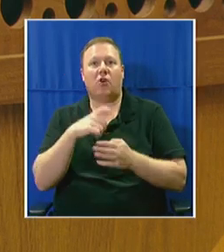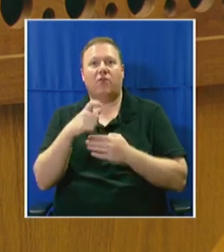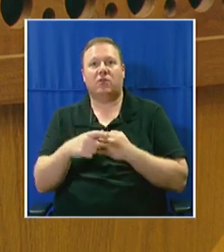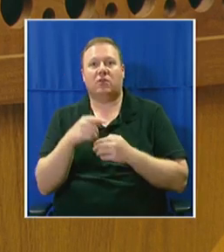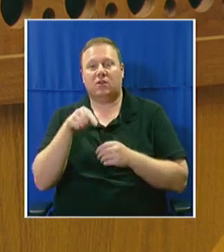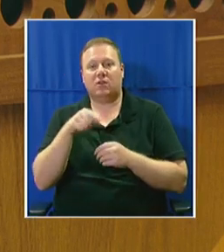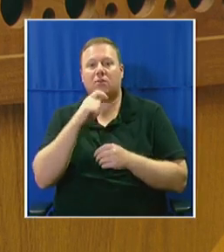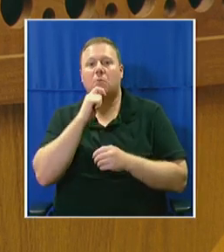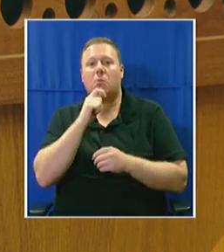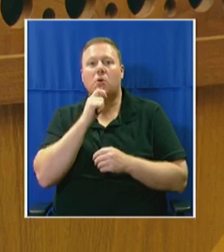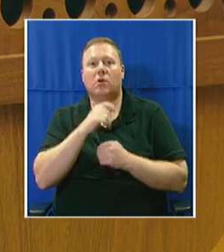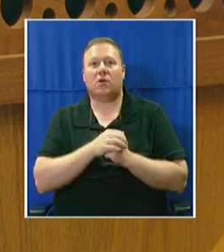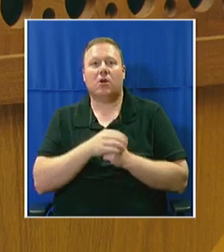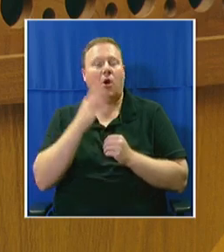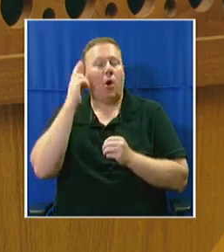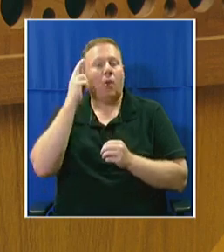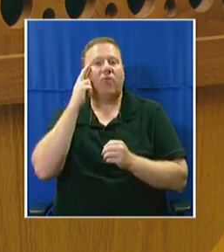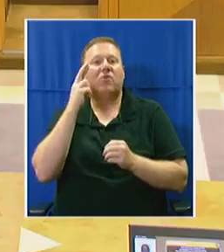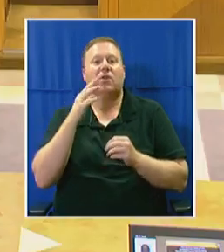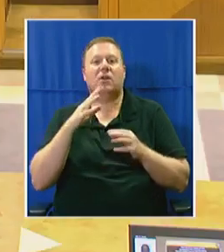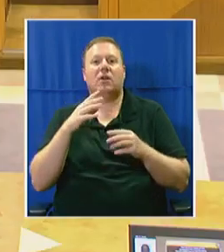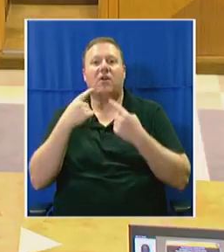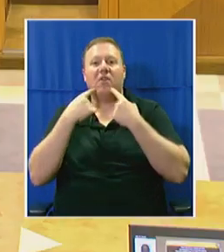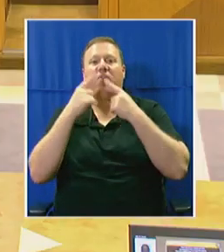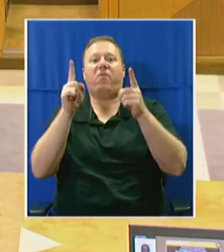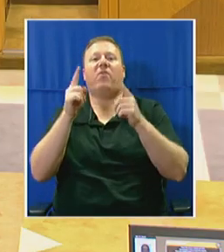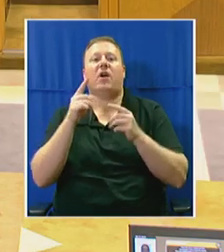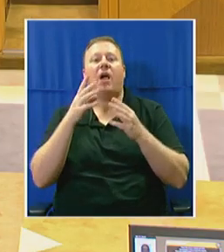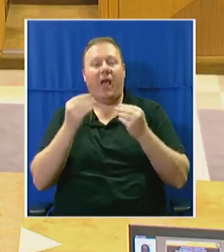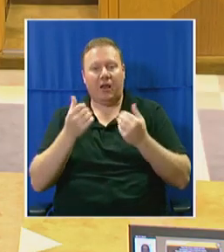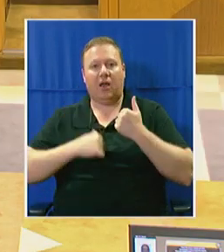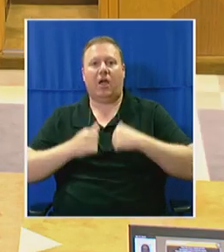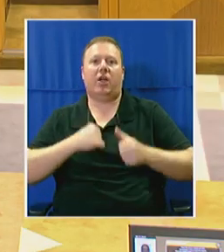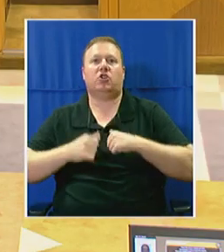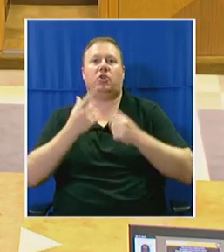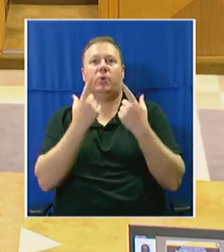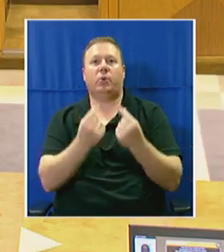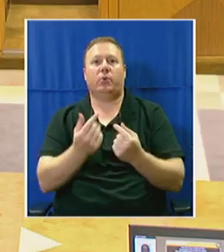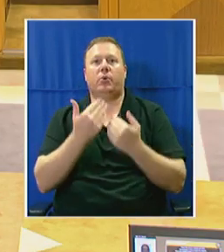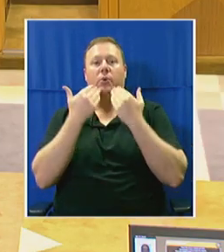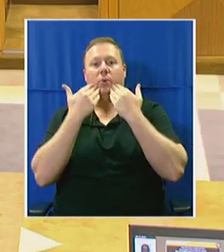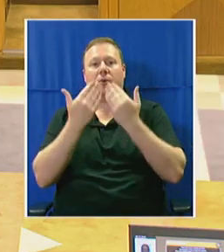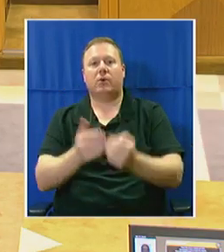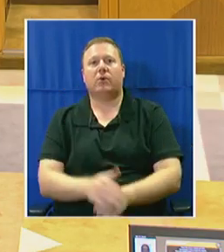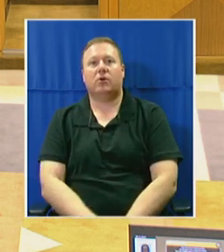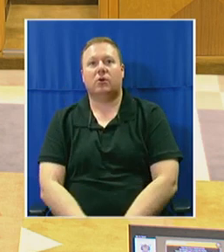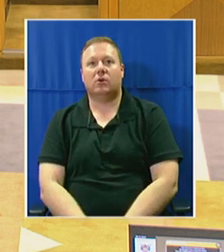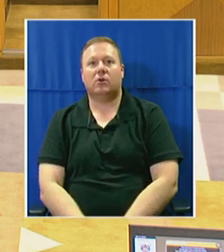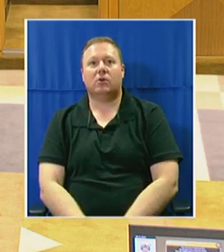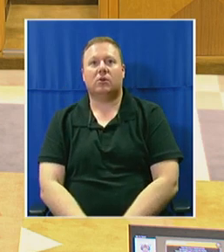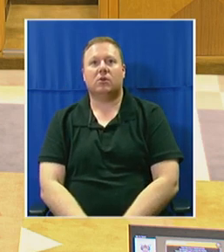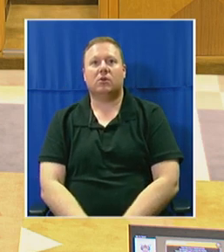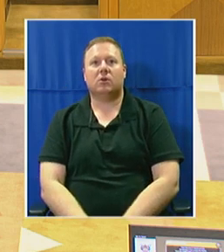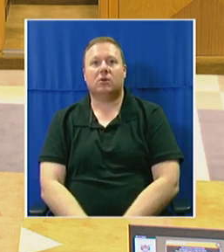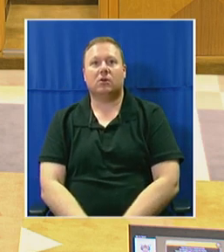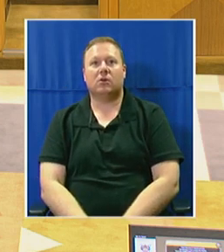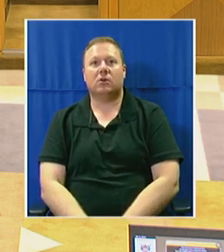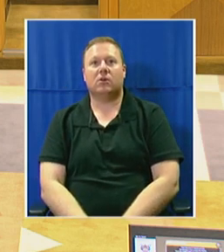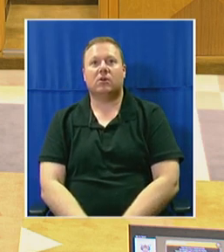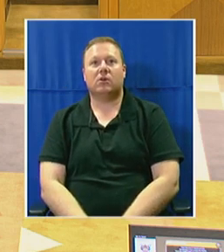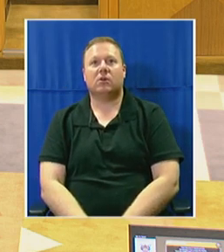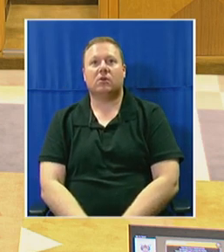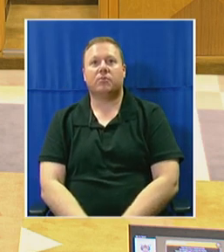food else my whole class is going to squat Deputy speaker we heard your press conference this morning